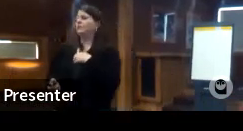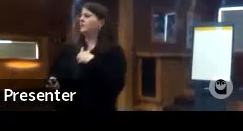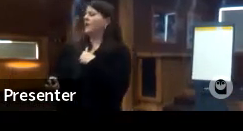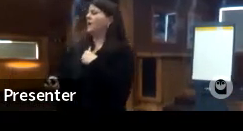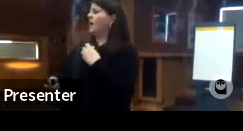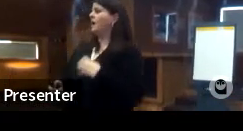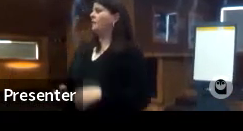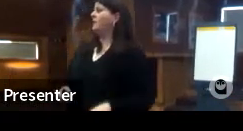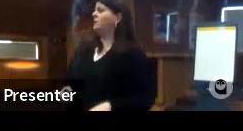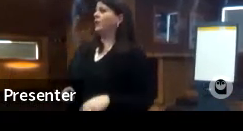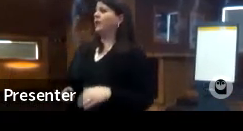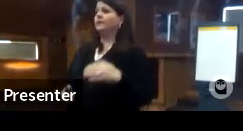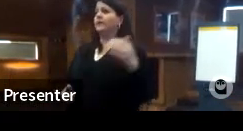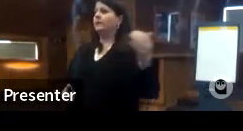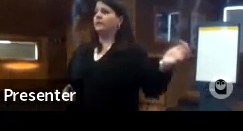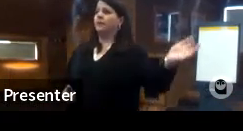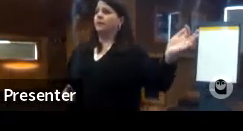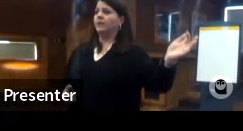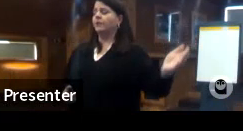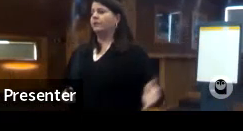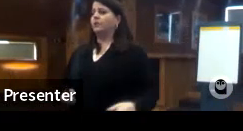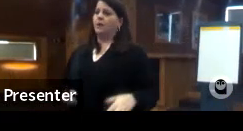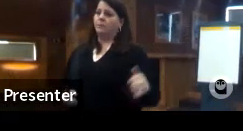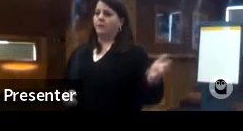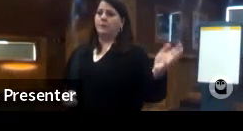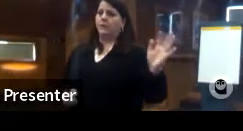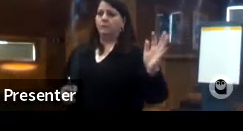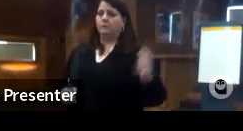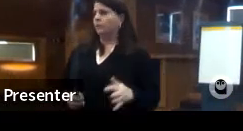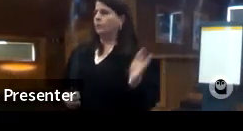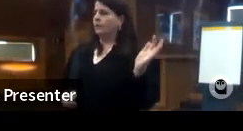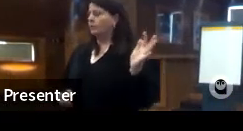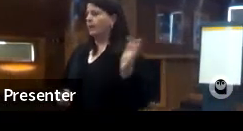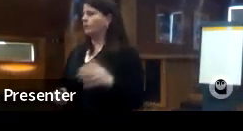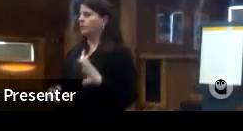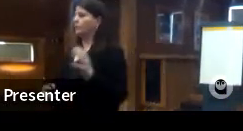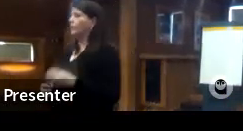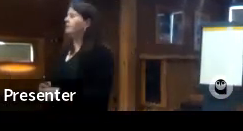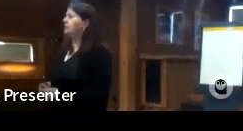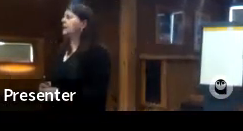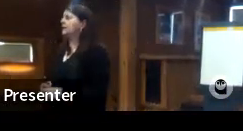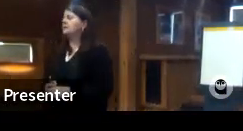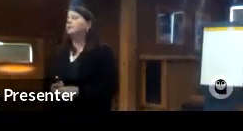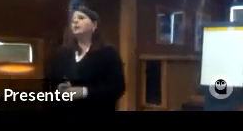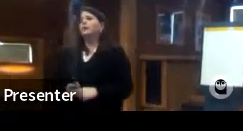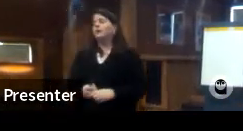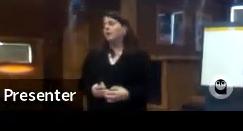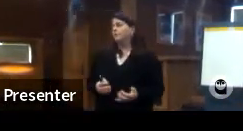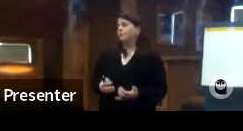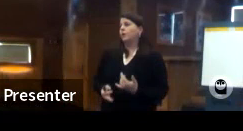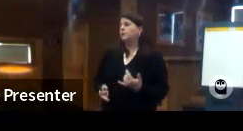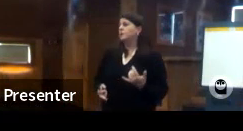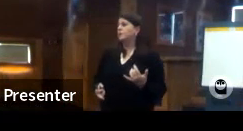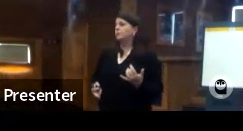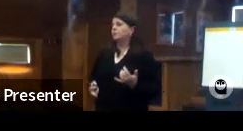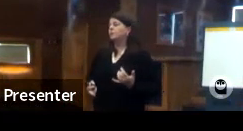And you can say, I have been trained since, you know, I started this job in 19 or 2000 or whatever your date is.